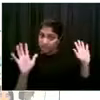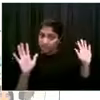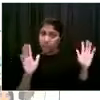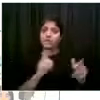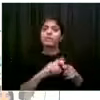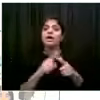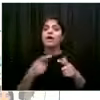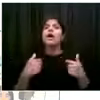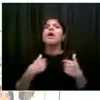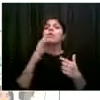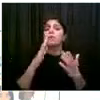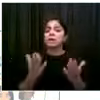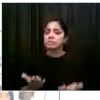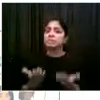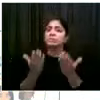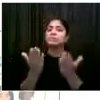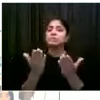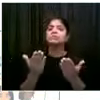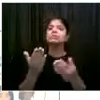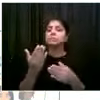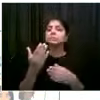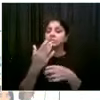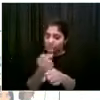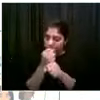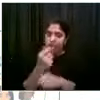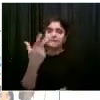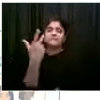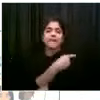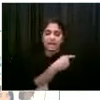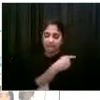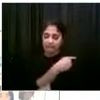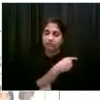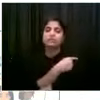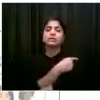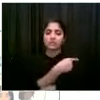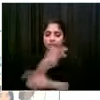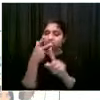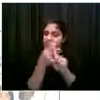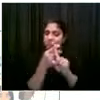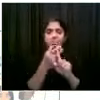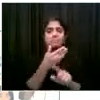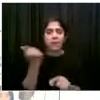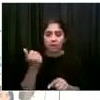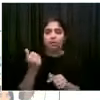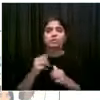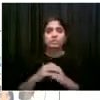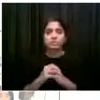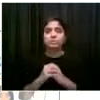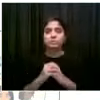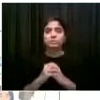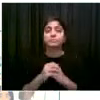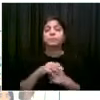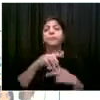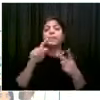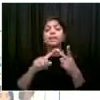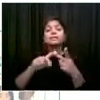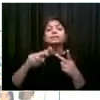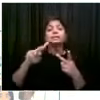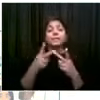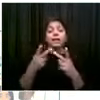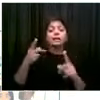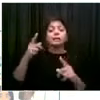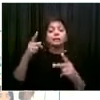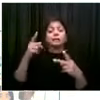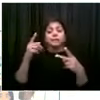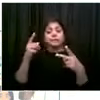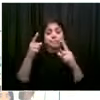get vaccinated. And that gets to the bigger point here, which is when it comes to prior infection, we